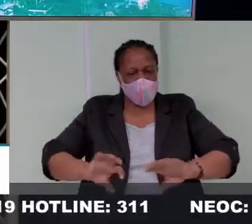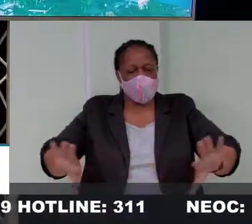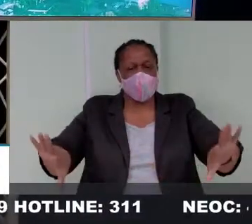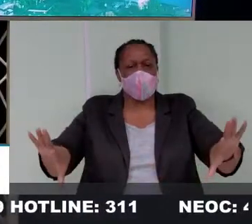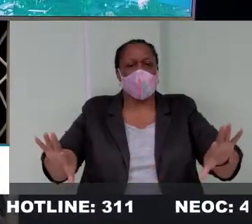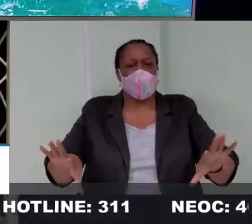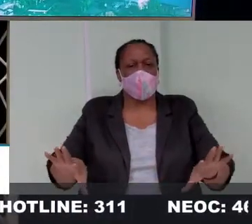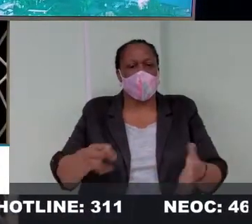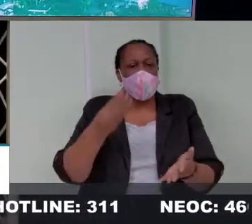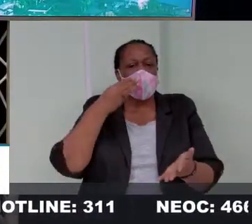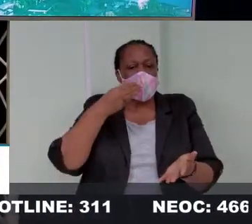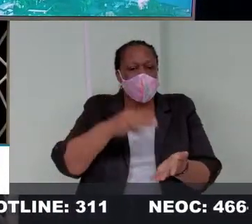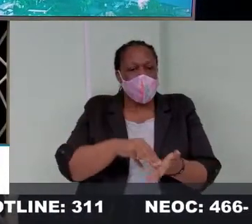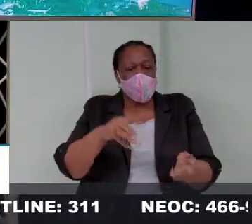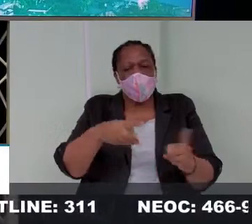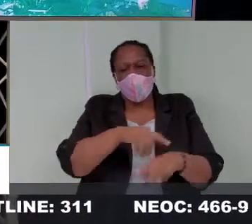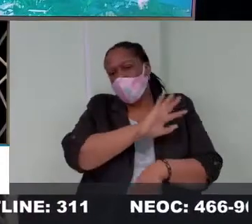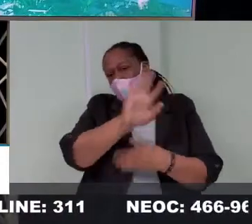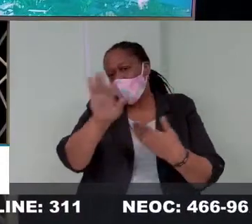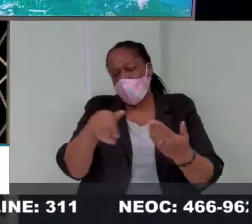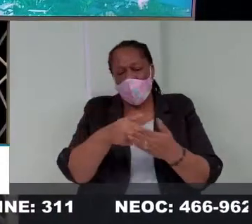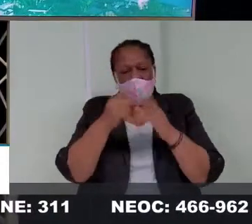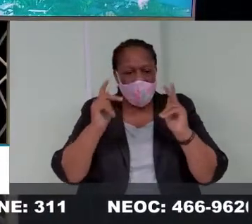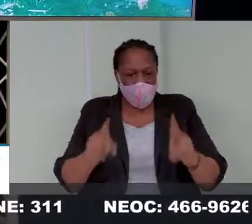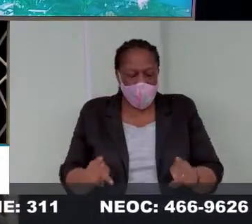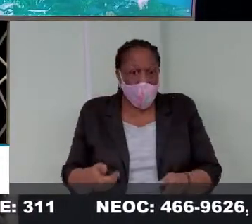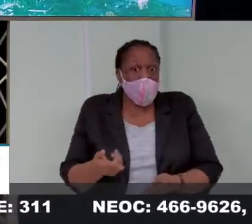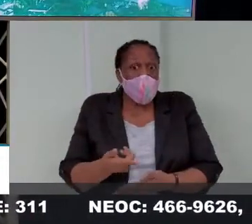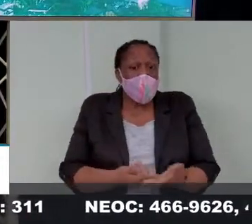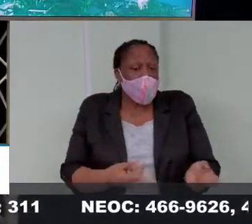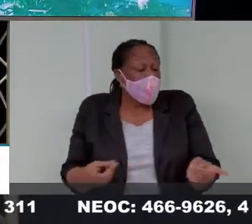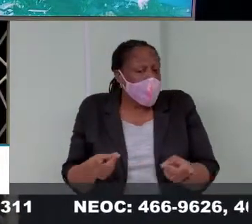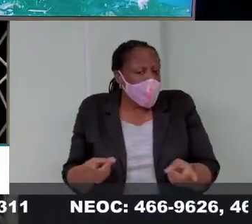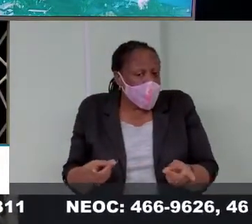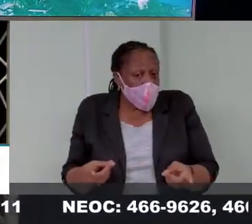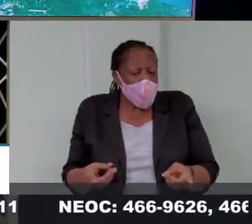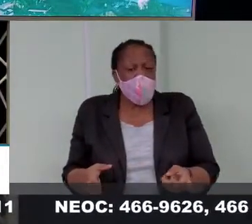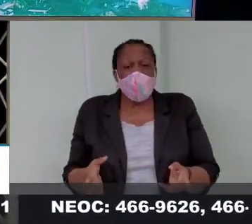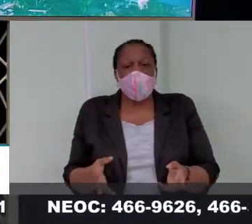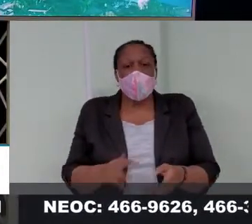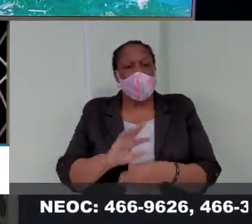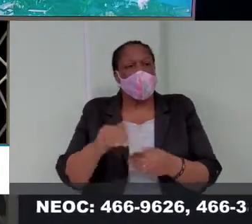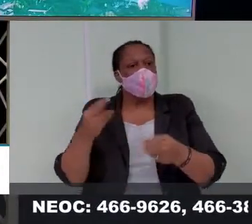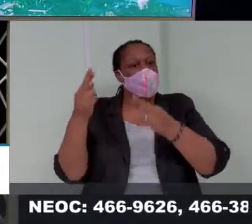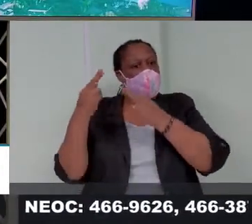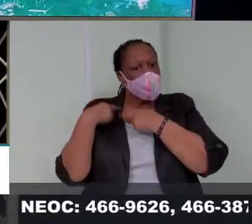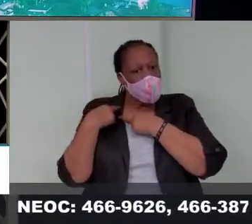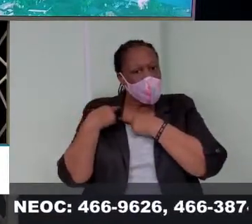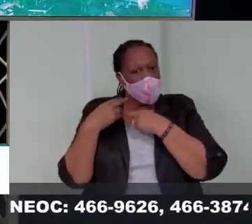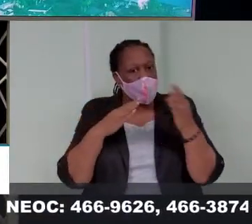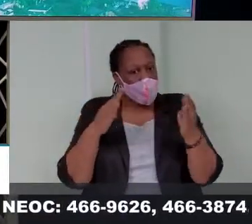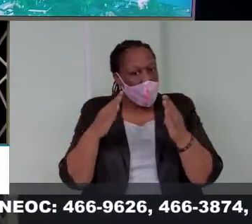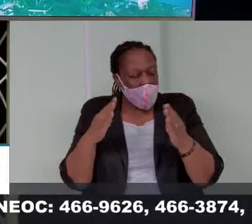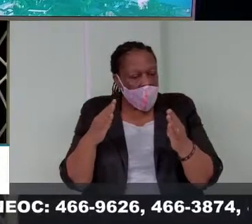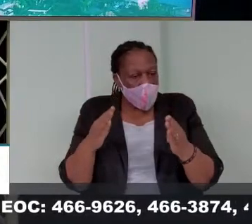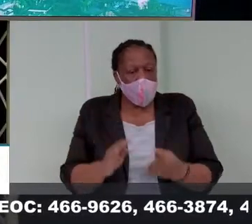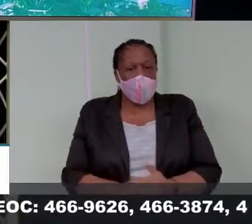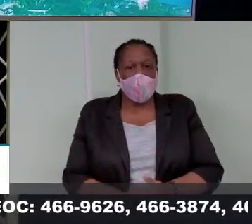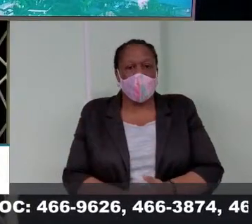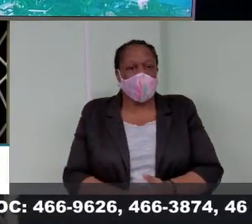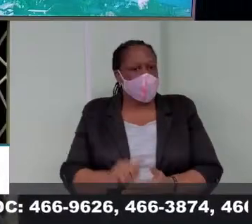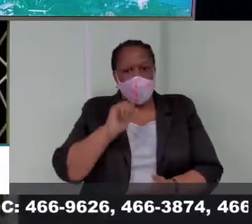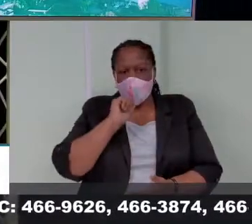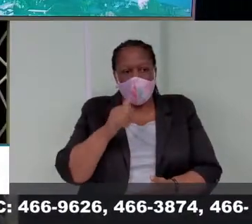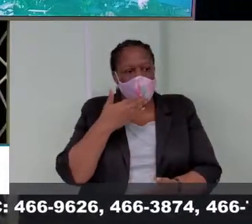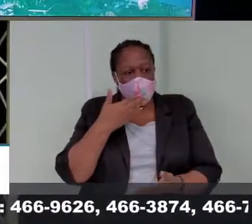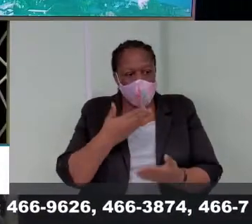the message in terms of what we are to do, responsible behavior, non-responsible